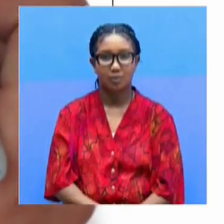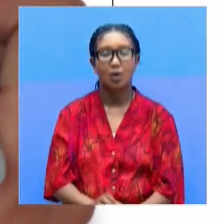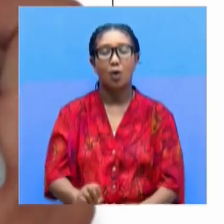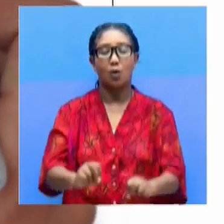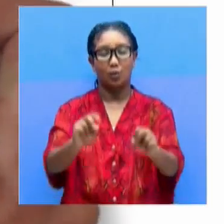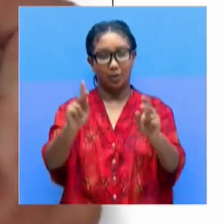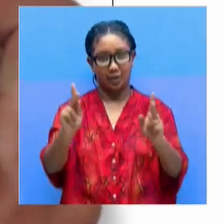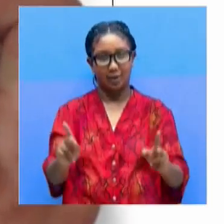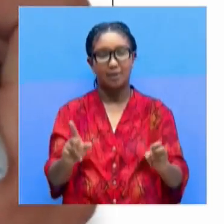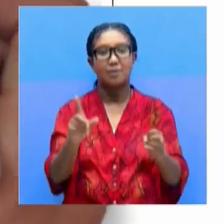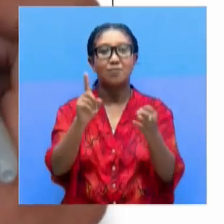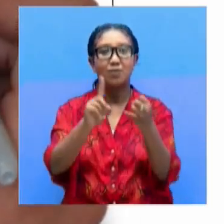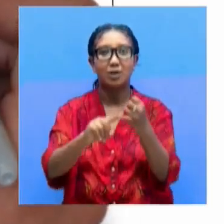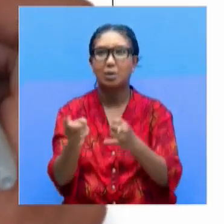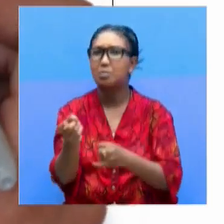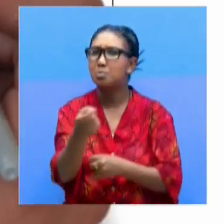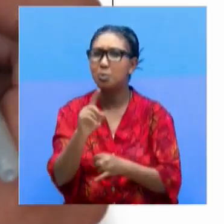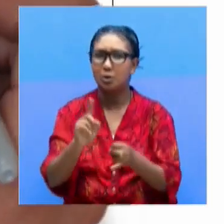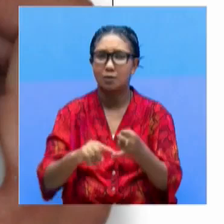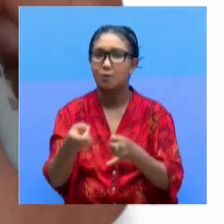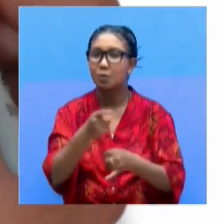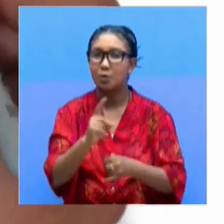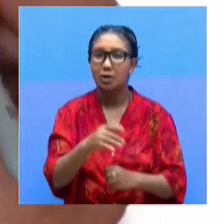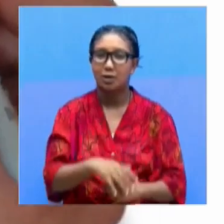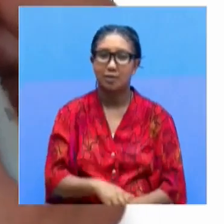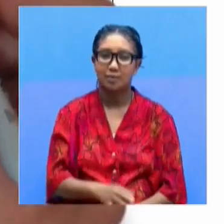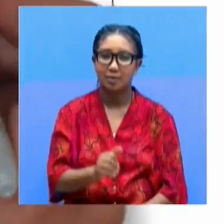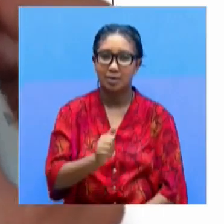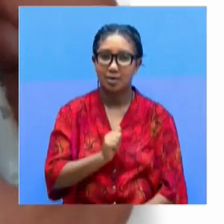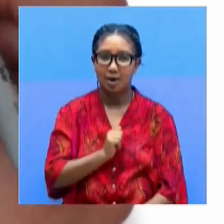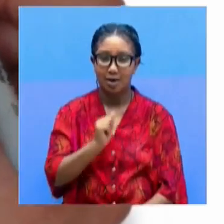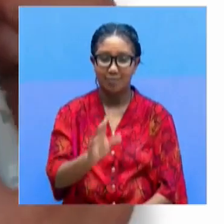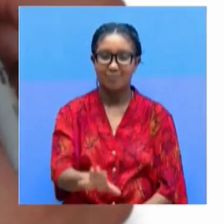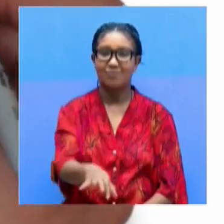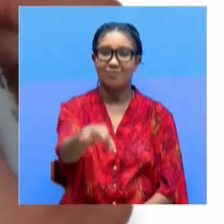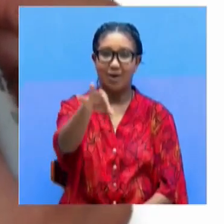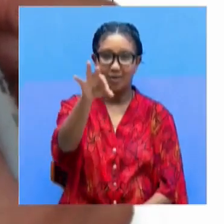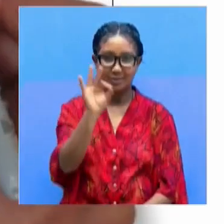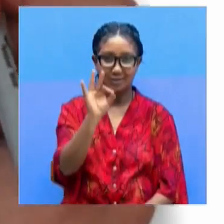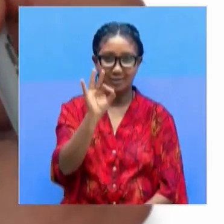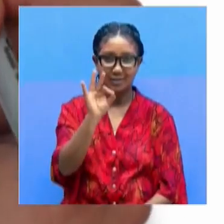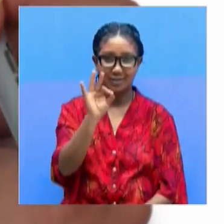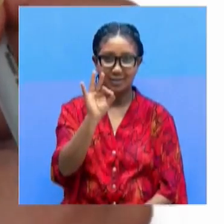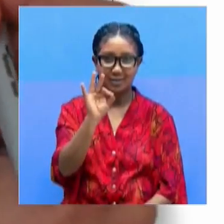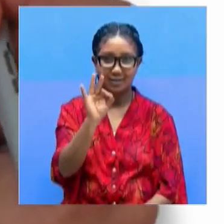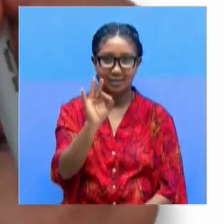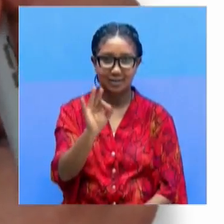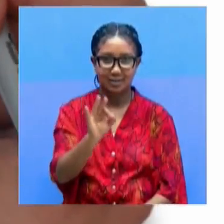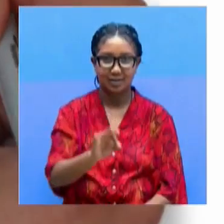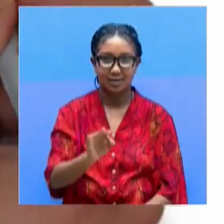Okay. Finally, what happened? I found